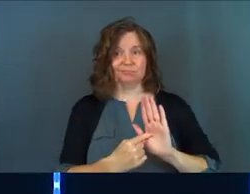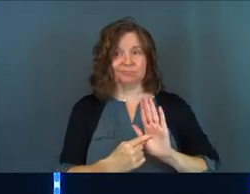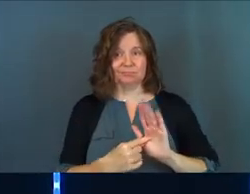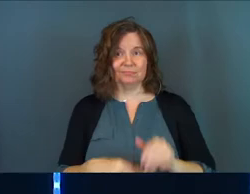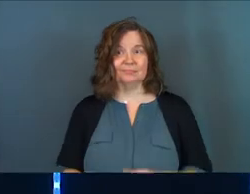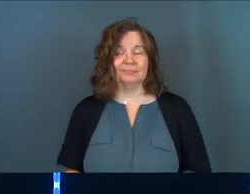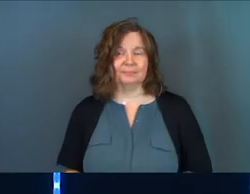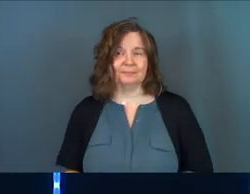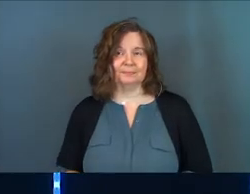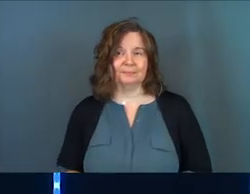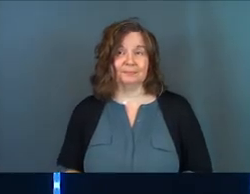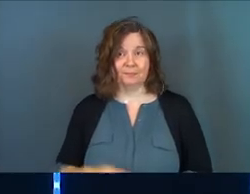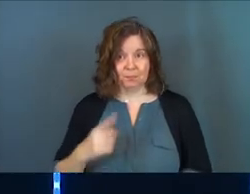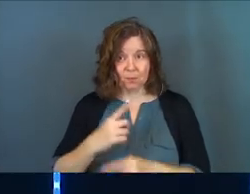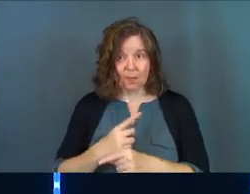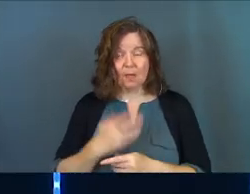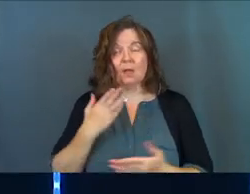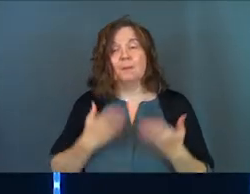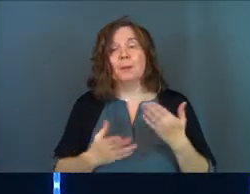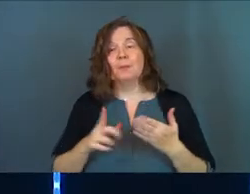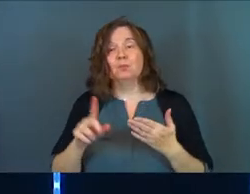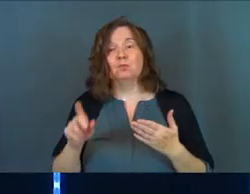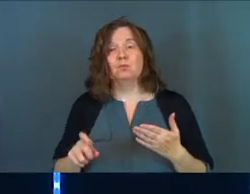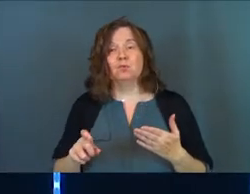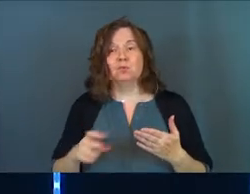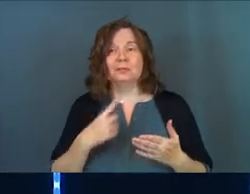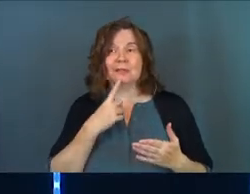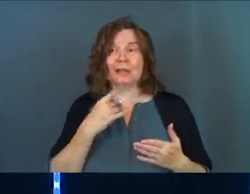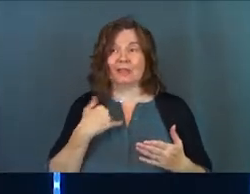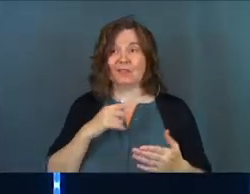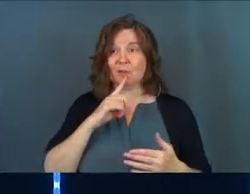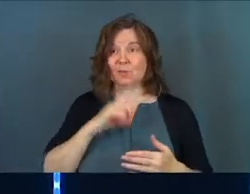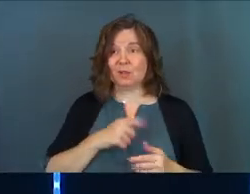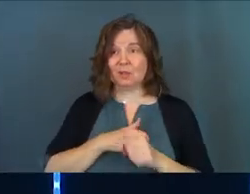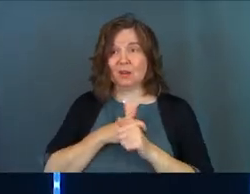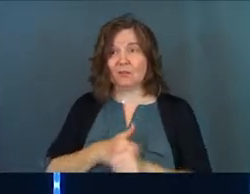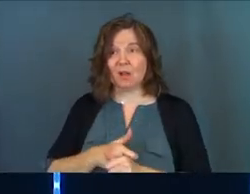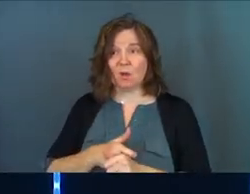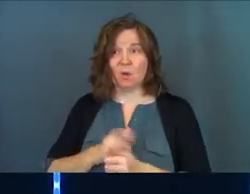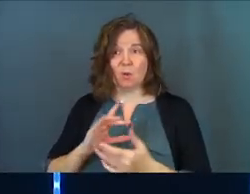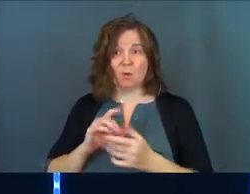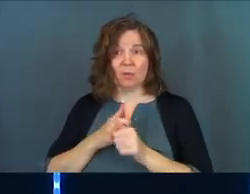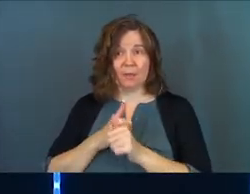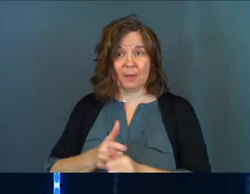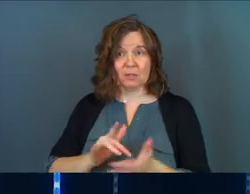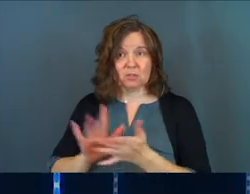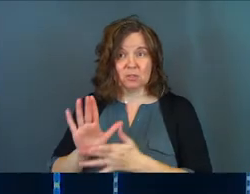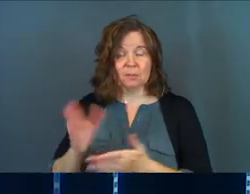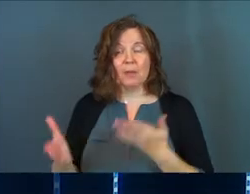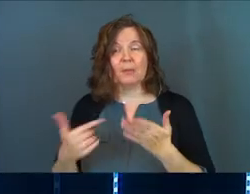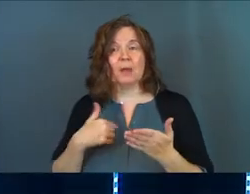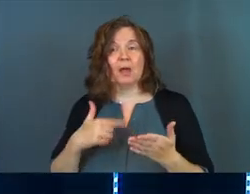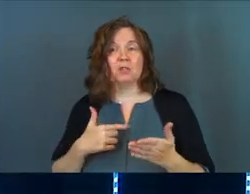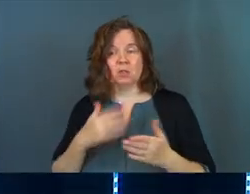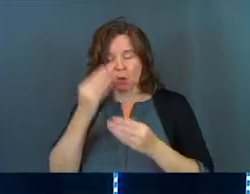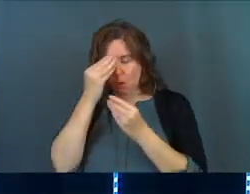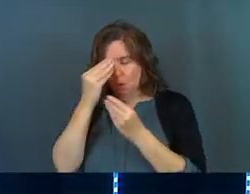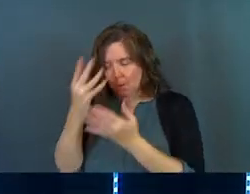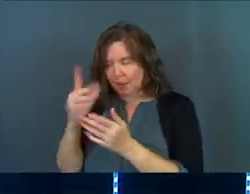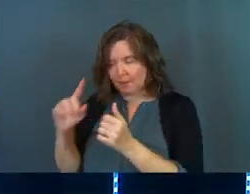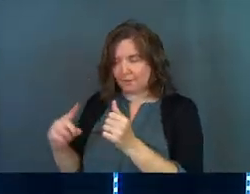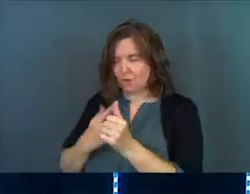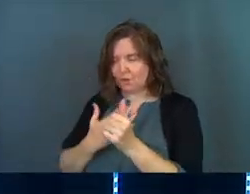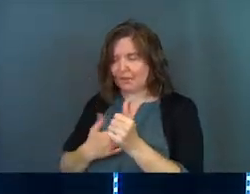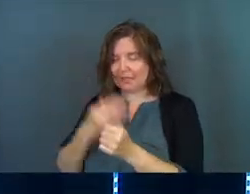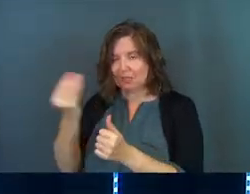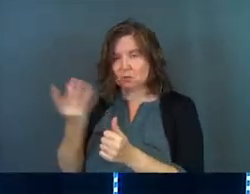see, right? Maybe you ought to just say, if I'm really going to follow the path of Jesus Christ, maybe I should obey the very